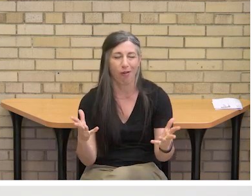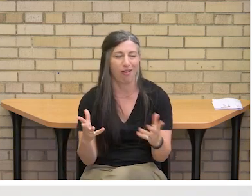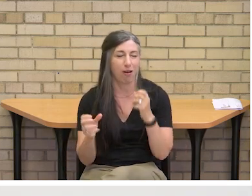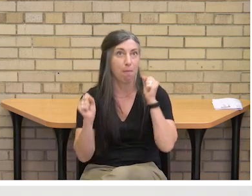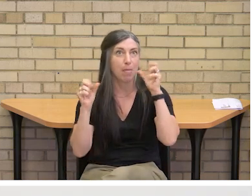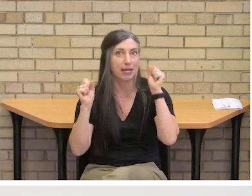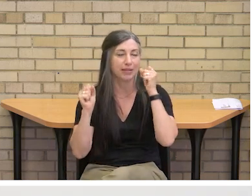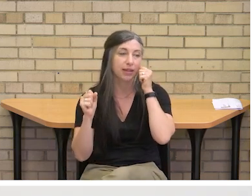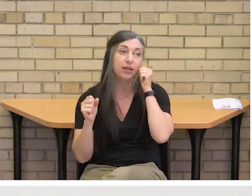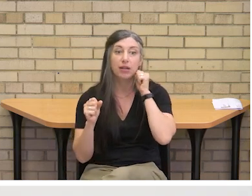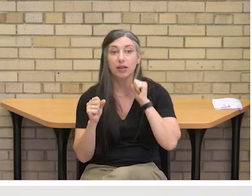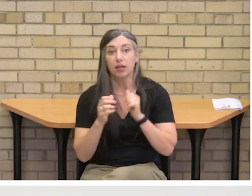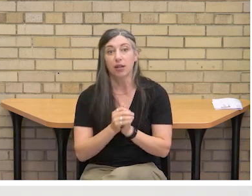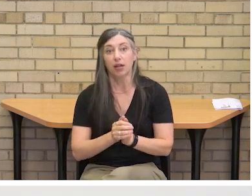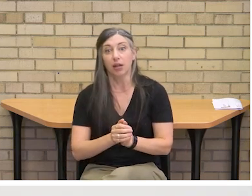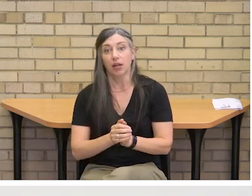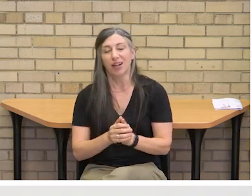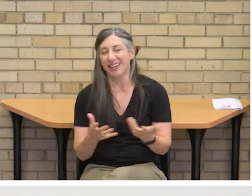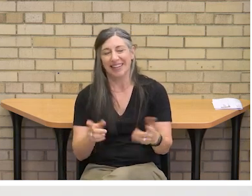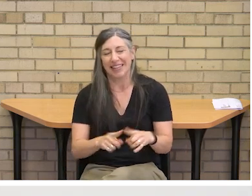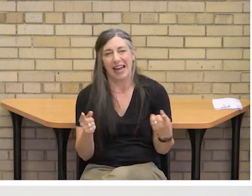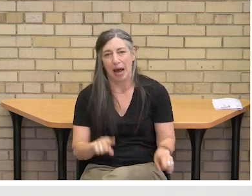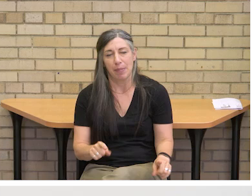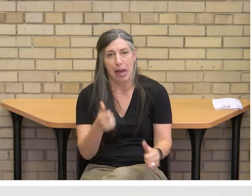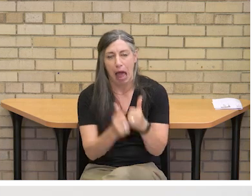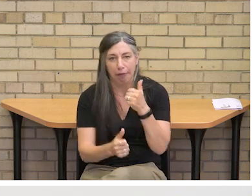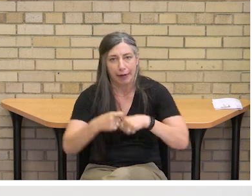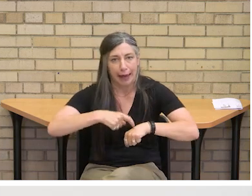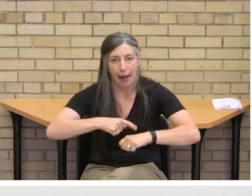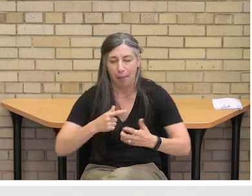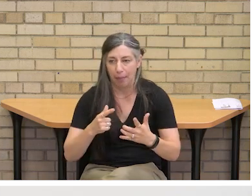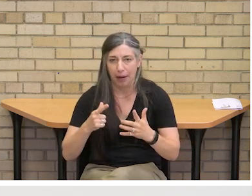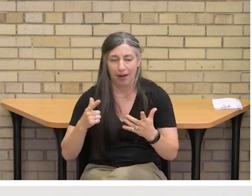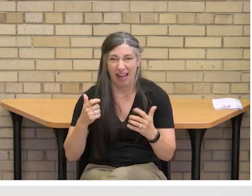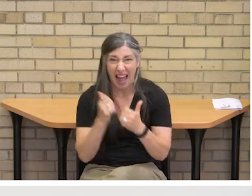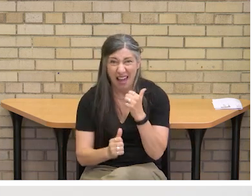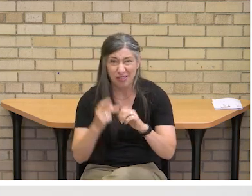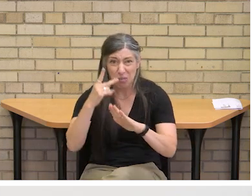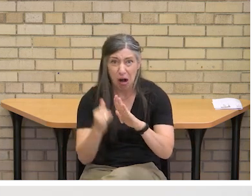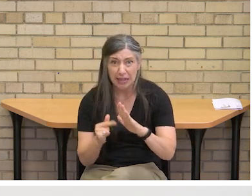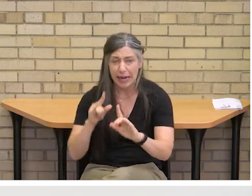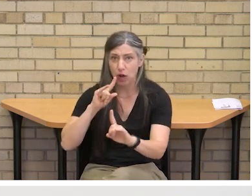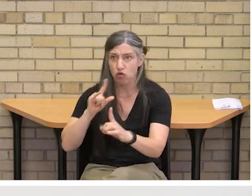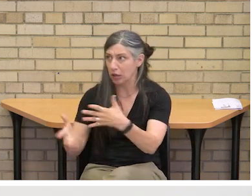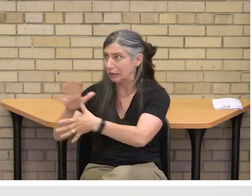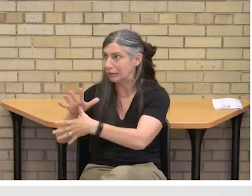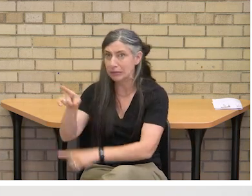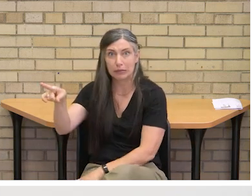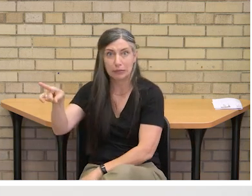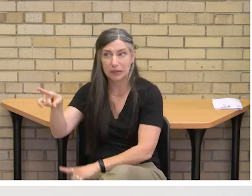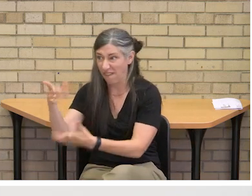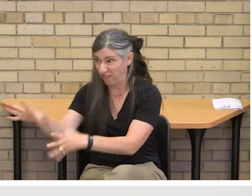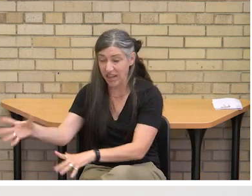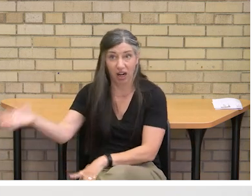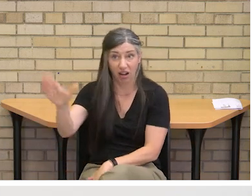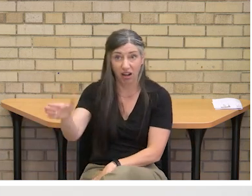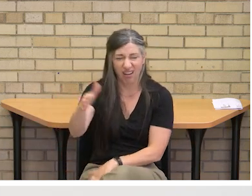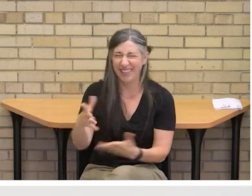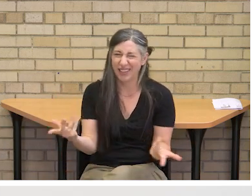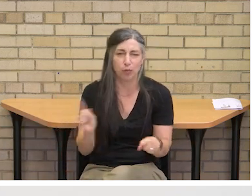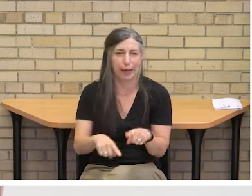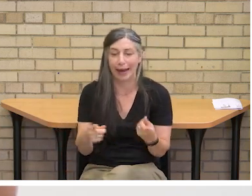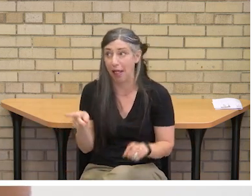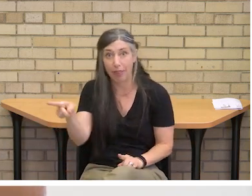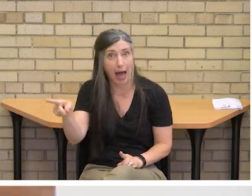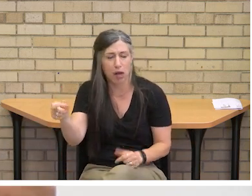But it just can't happen for every project, because if every project gets that attention, then no project gets that attention, right? So it was a